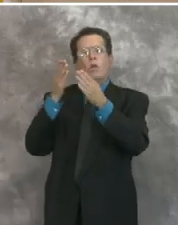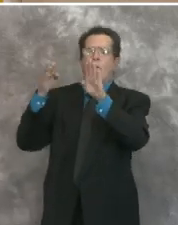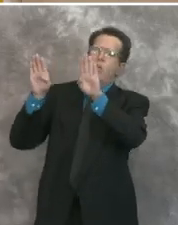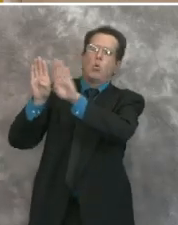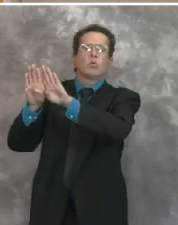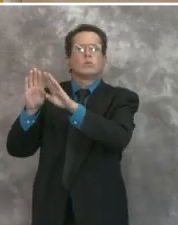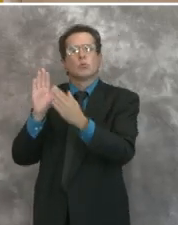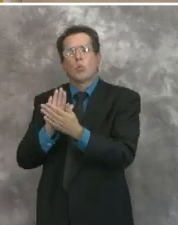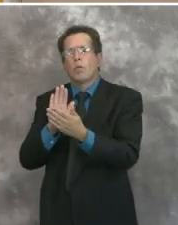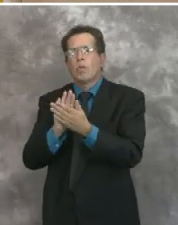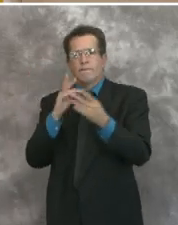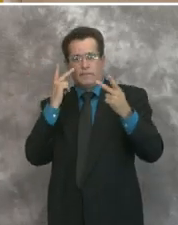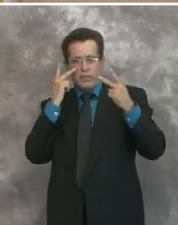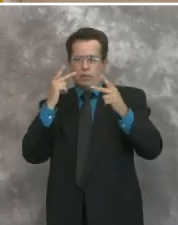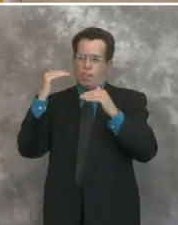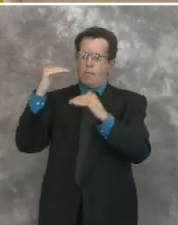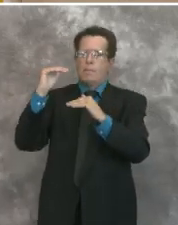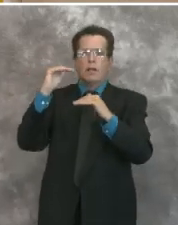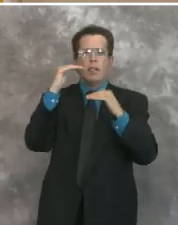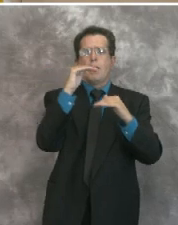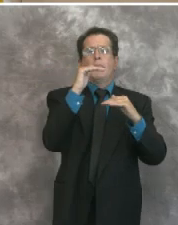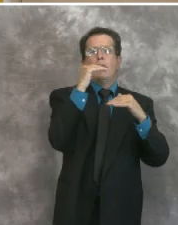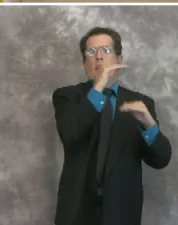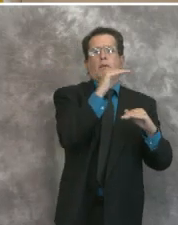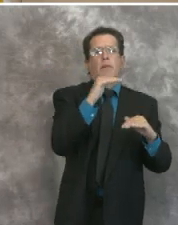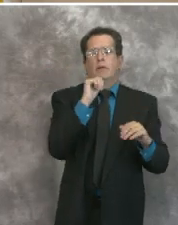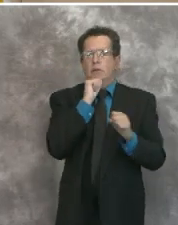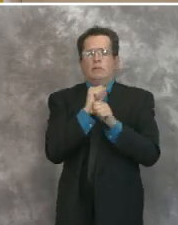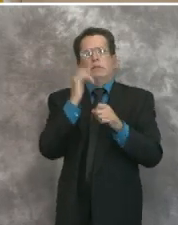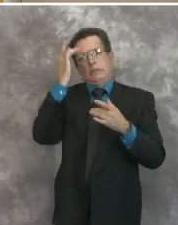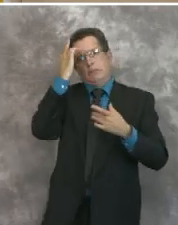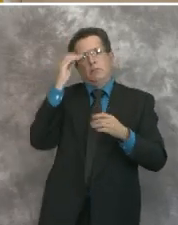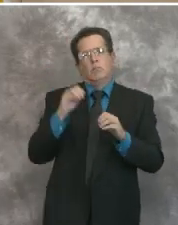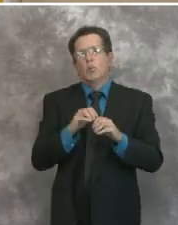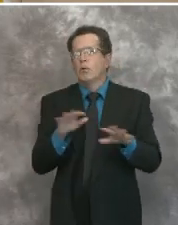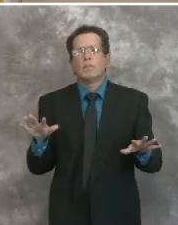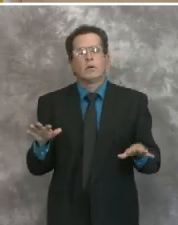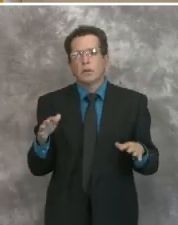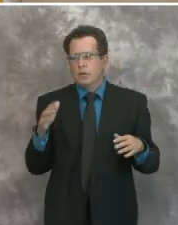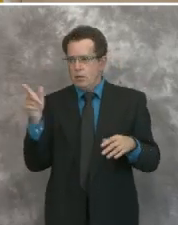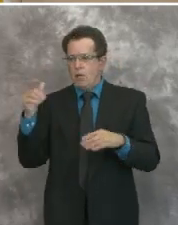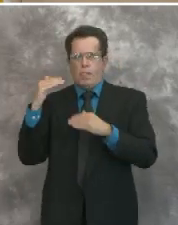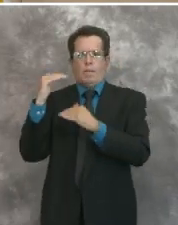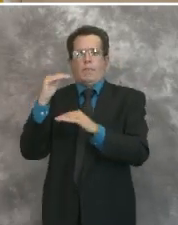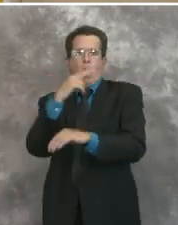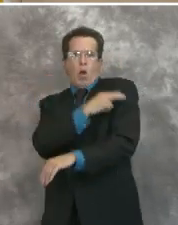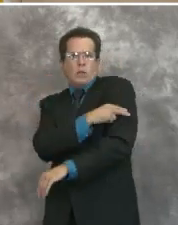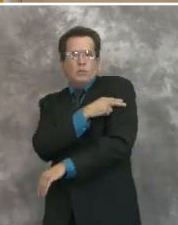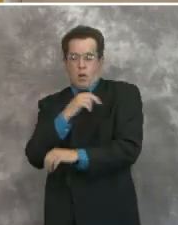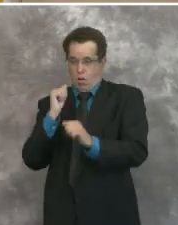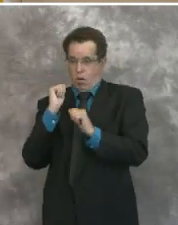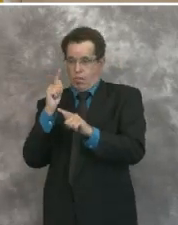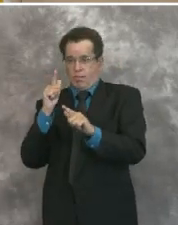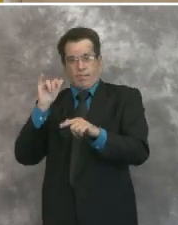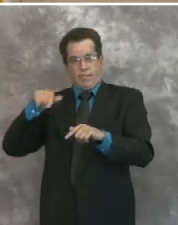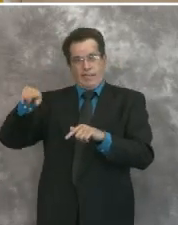with visitations limited to long-term care facilities and our hospitals. All of those